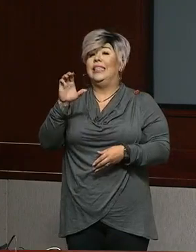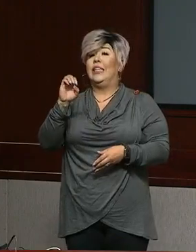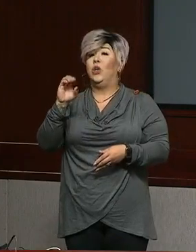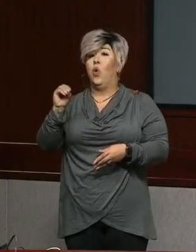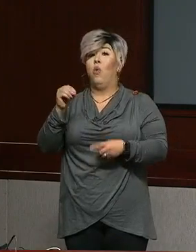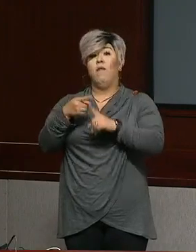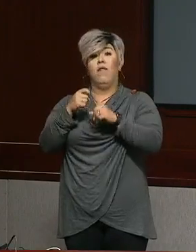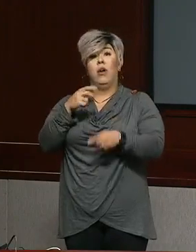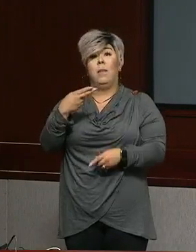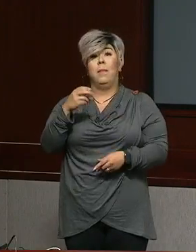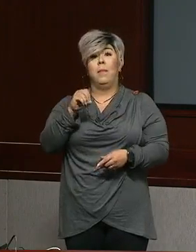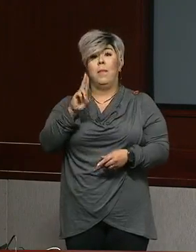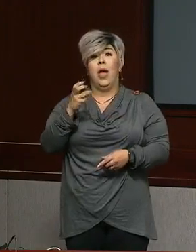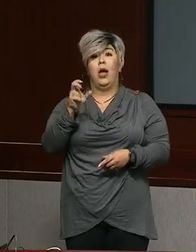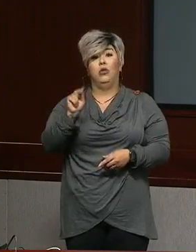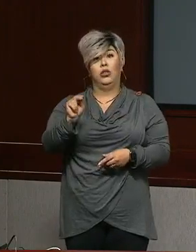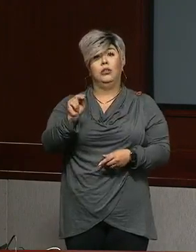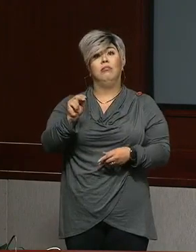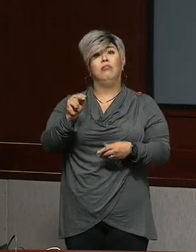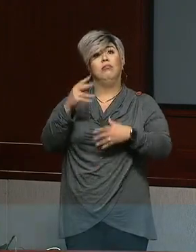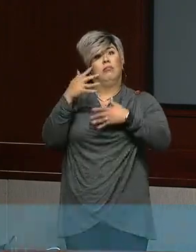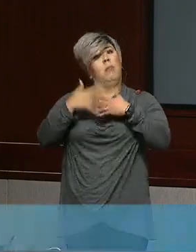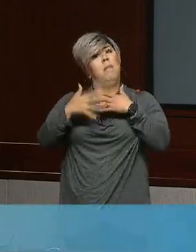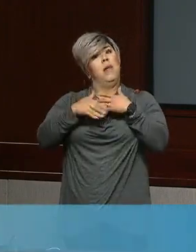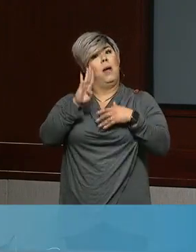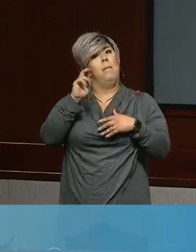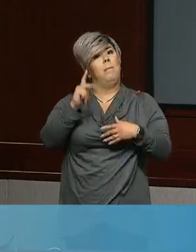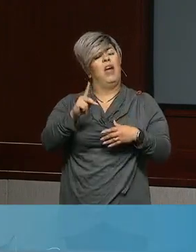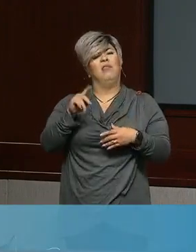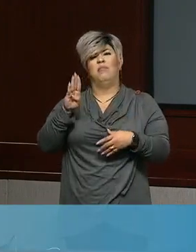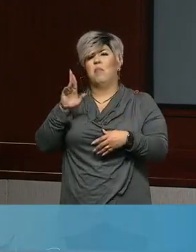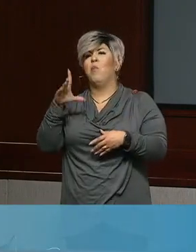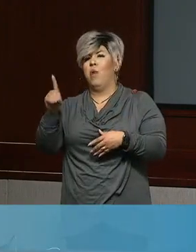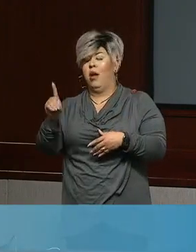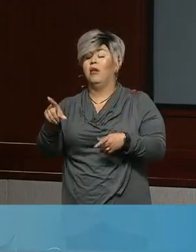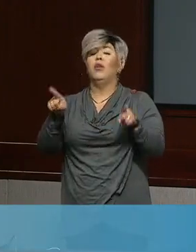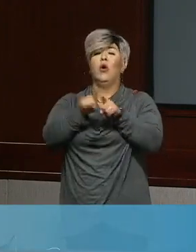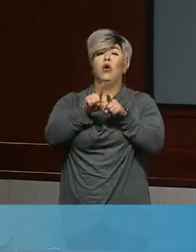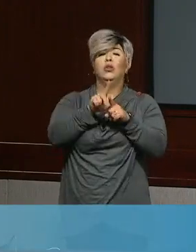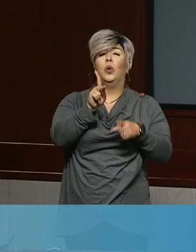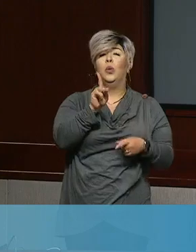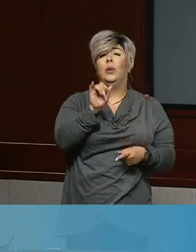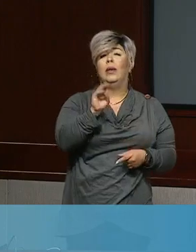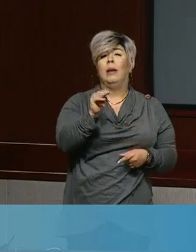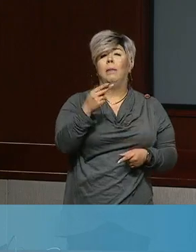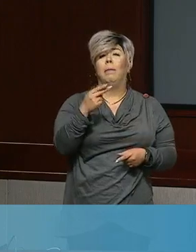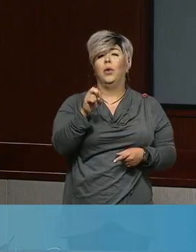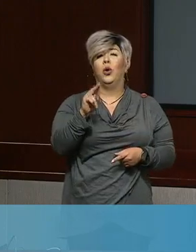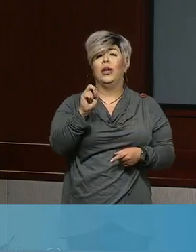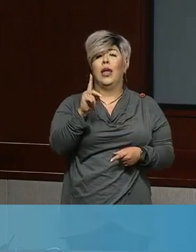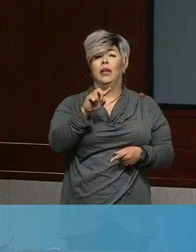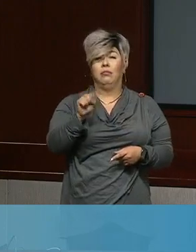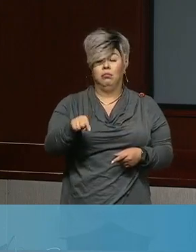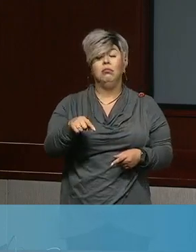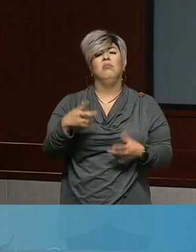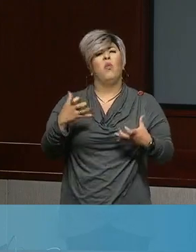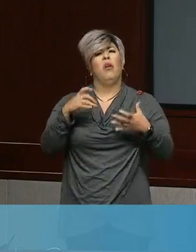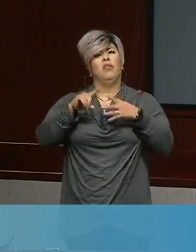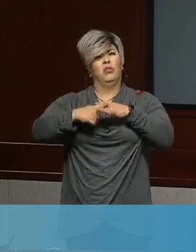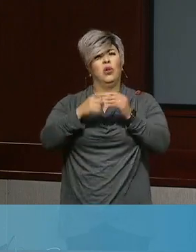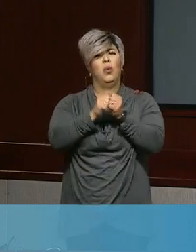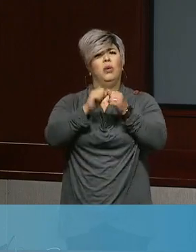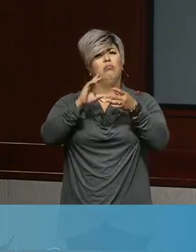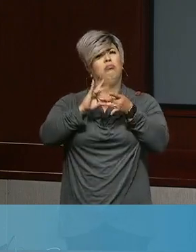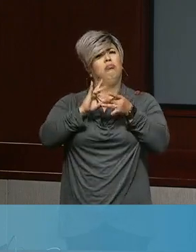Bank, Brad Bryan, and our lead epidemiologist, Kim Hernandez. I'm going to start with our latest information about testing and a